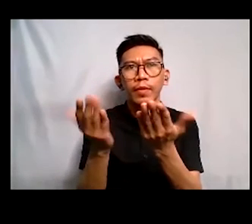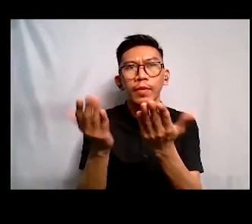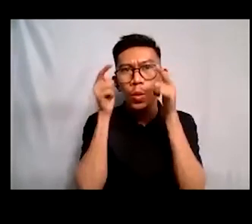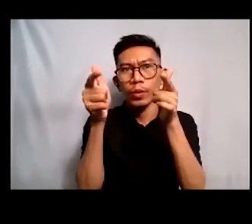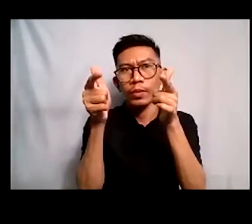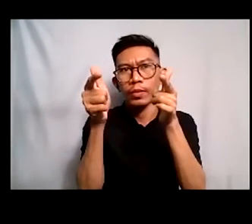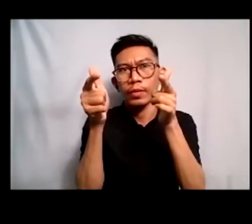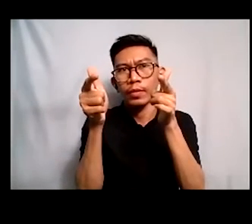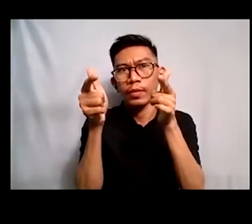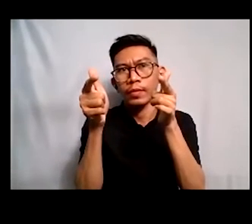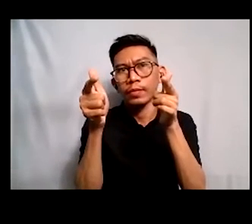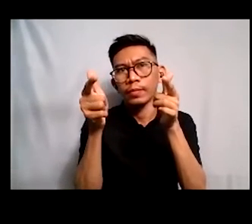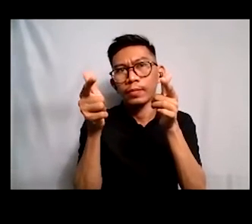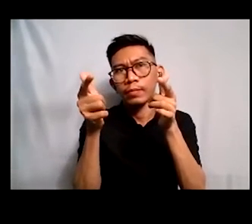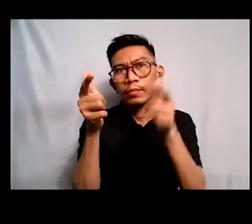look like?